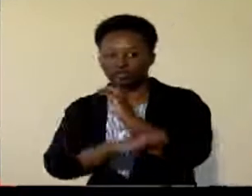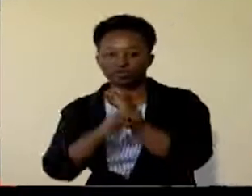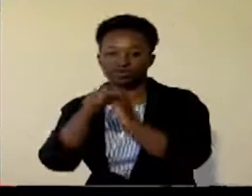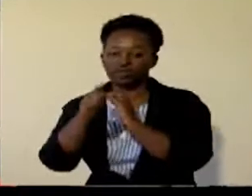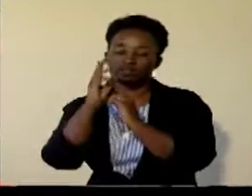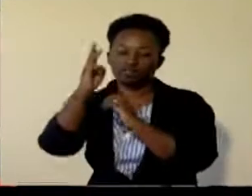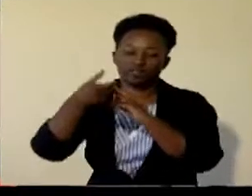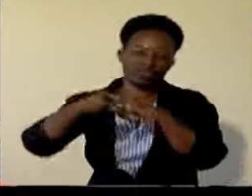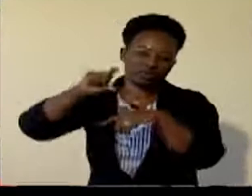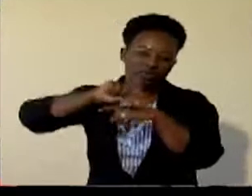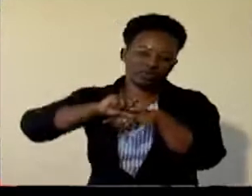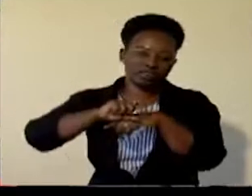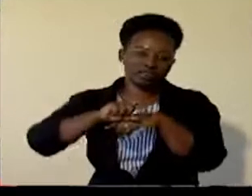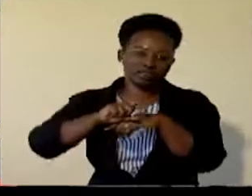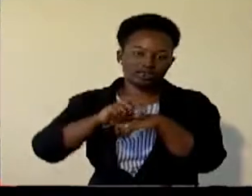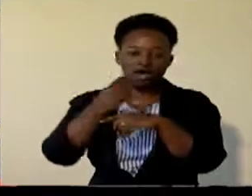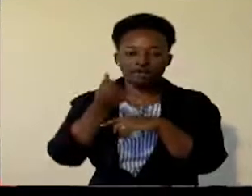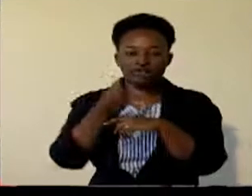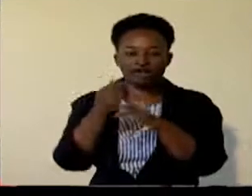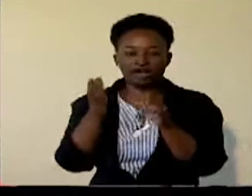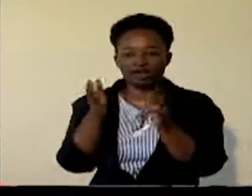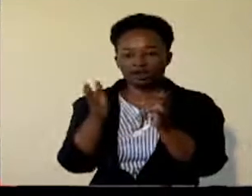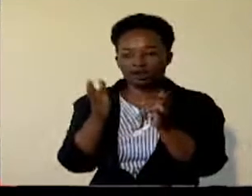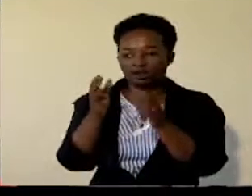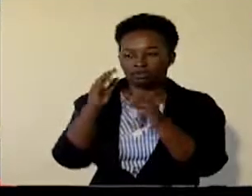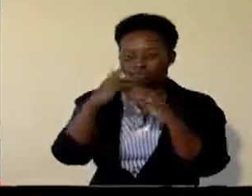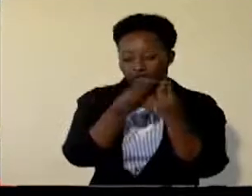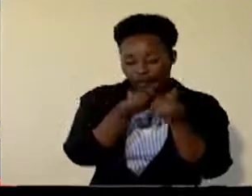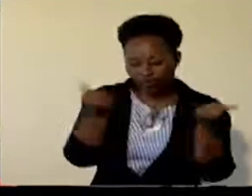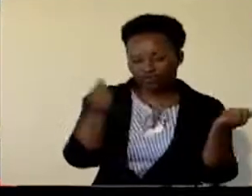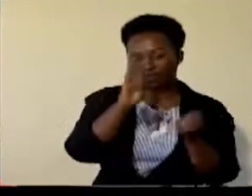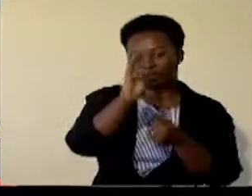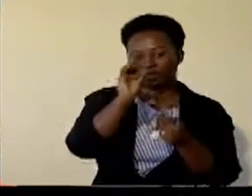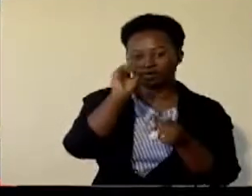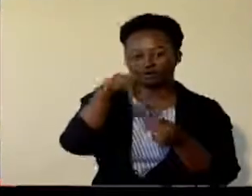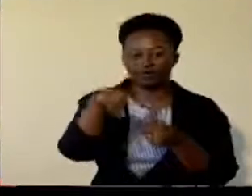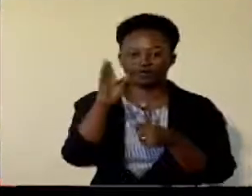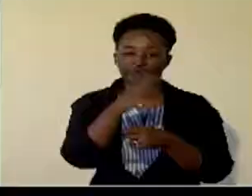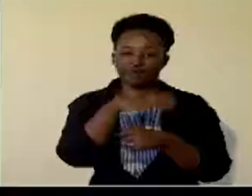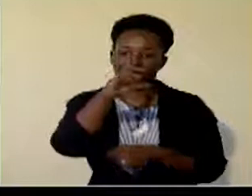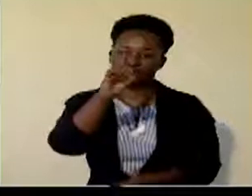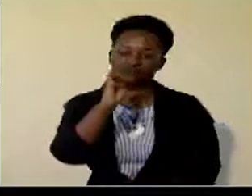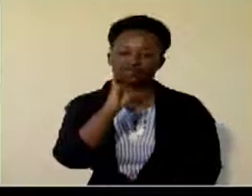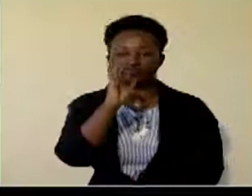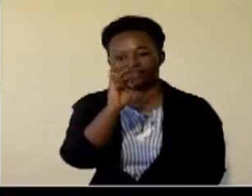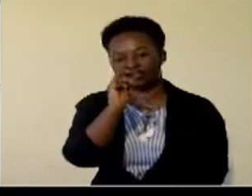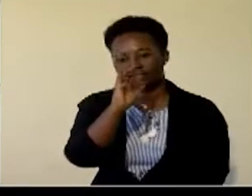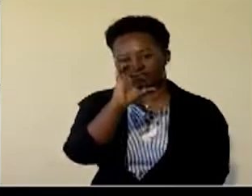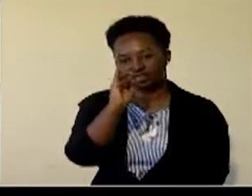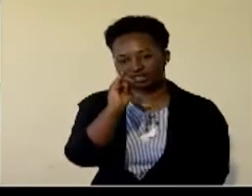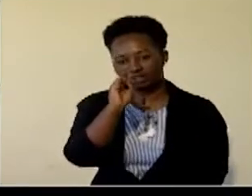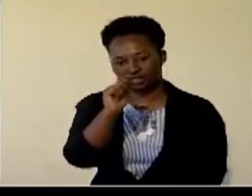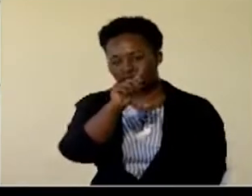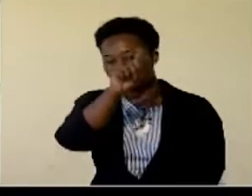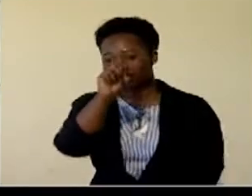increase earnings on exports, hence solving BOP deficit. The third solution, in order